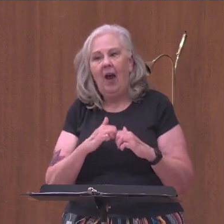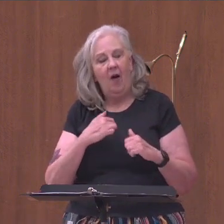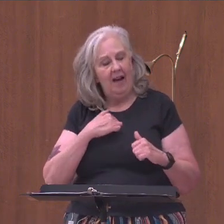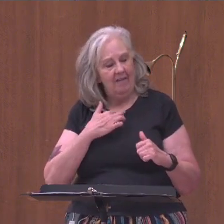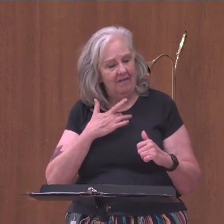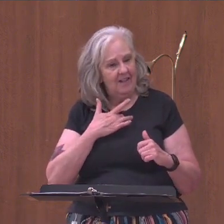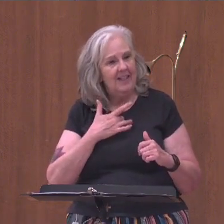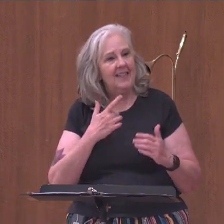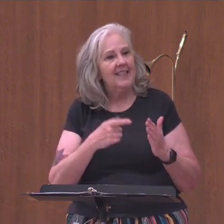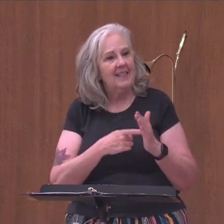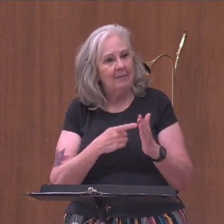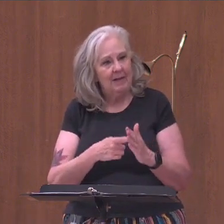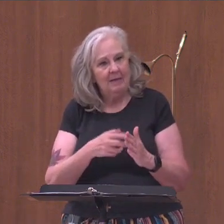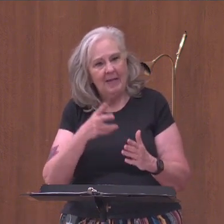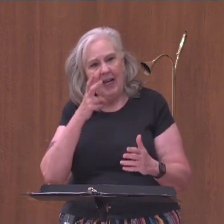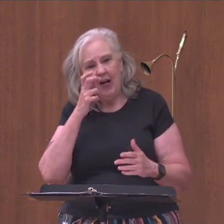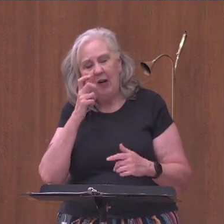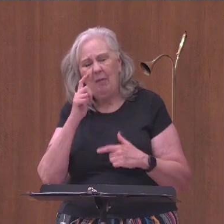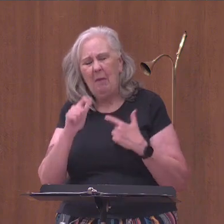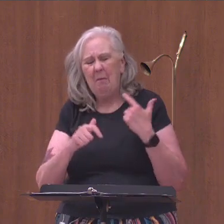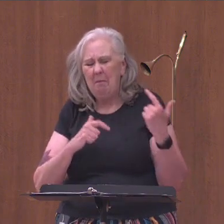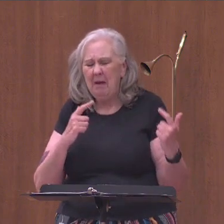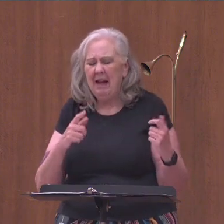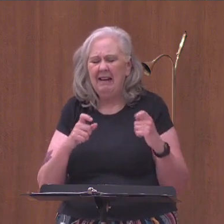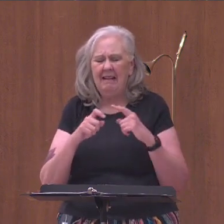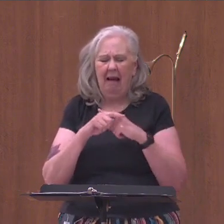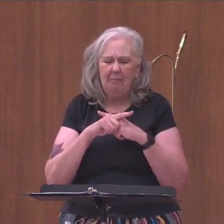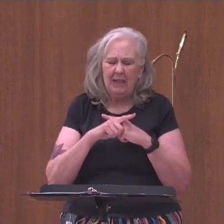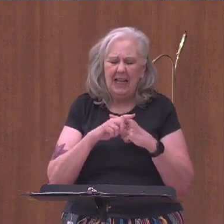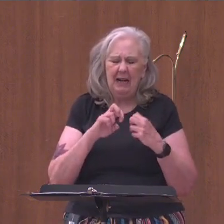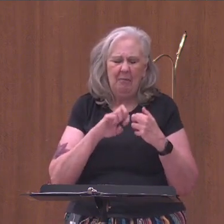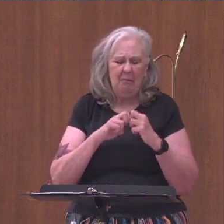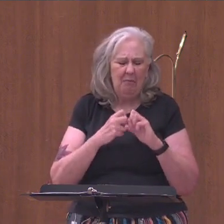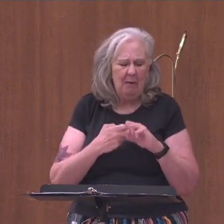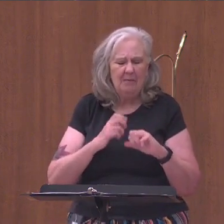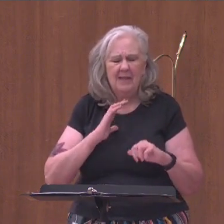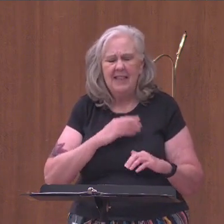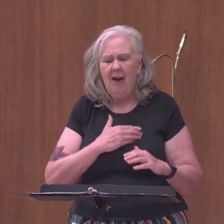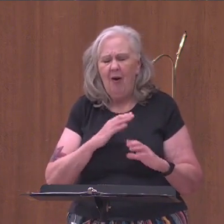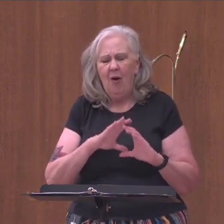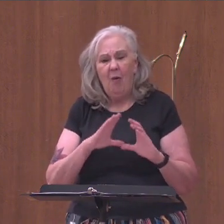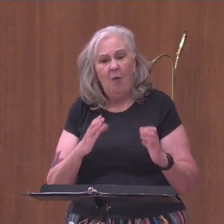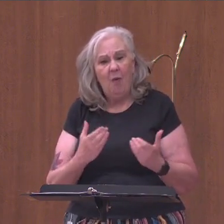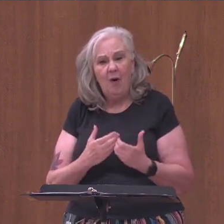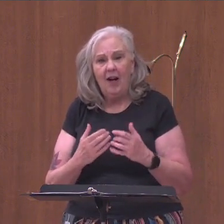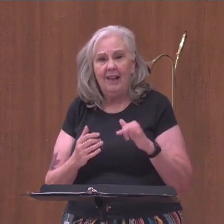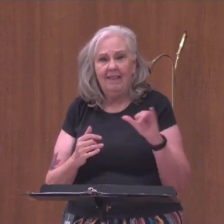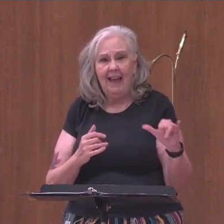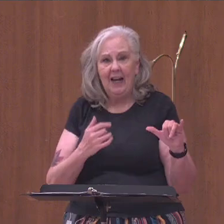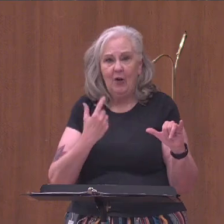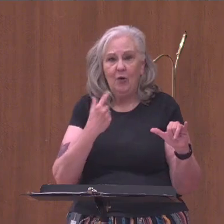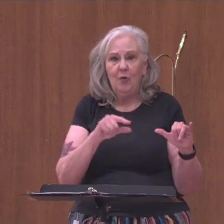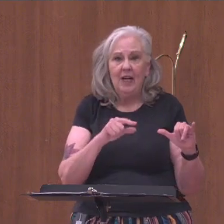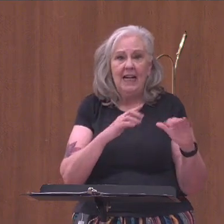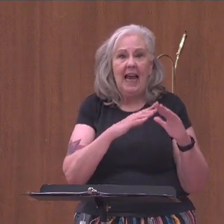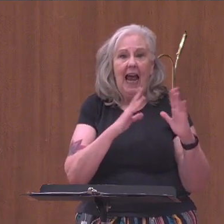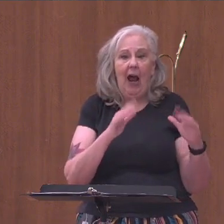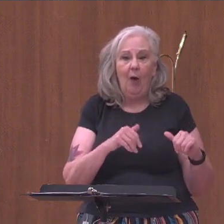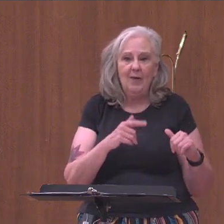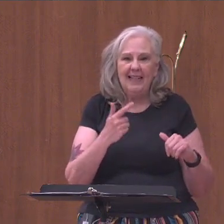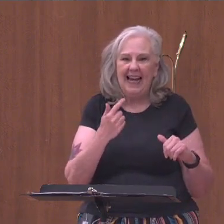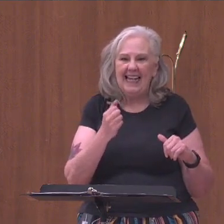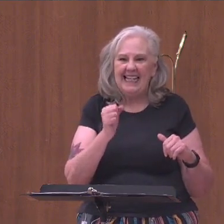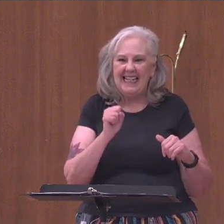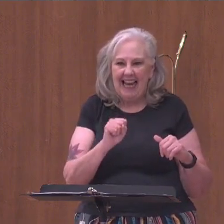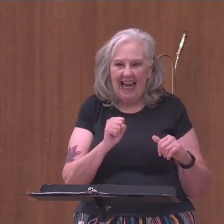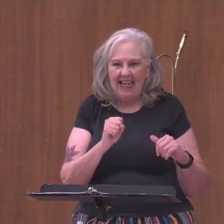sometimes when I hear about big, complicated problems in our world, like greenhouse gas emissions heating